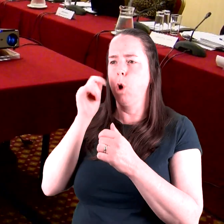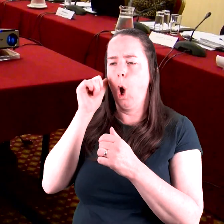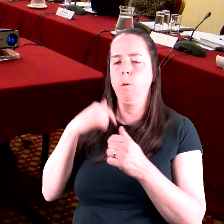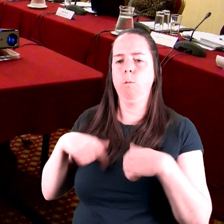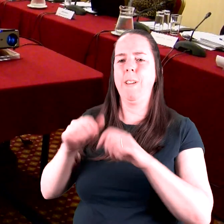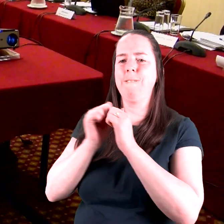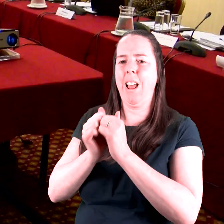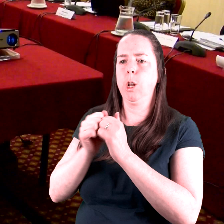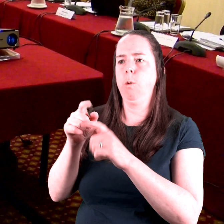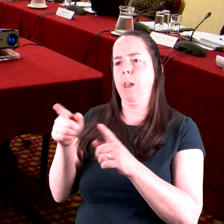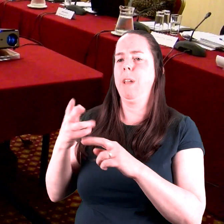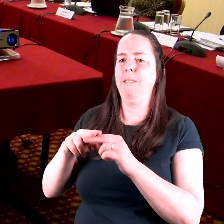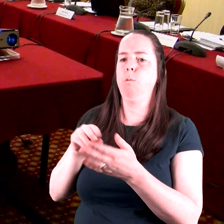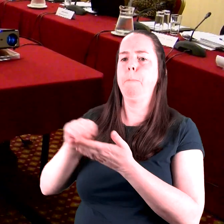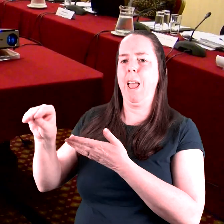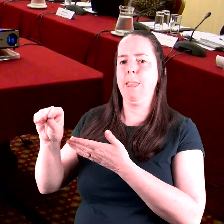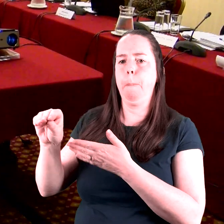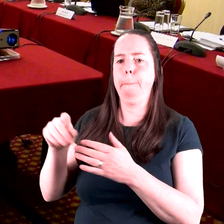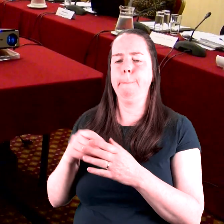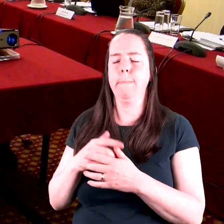pay them. And, you know, I'm